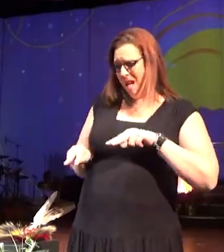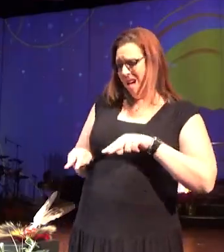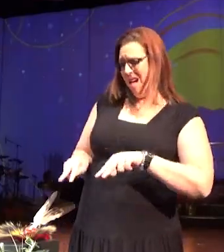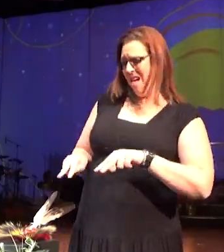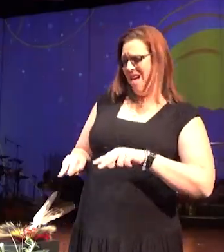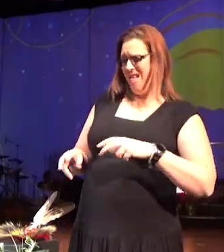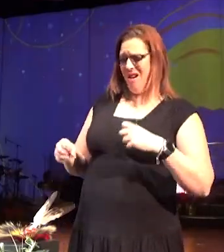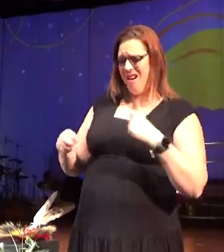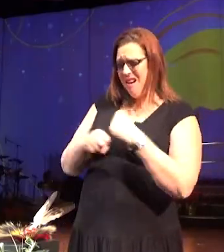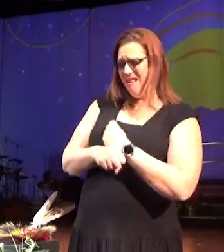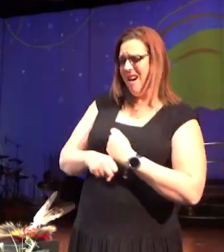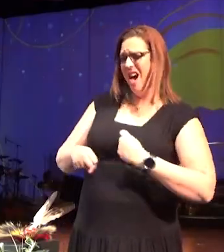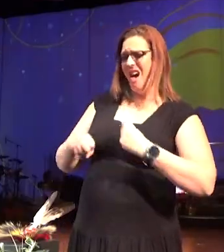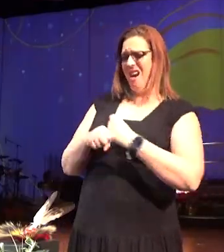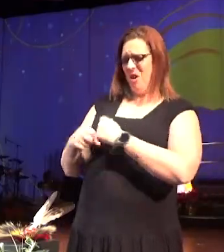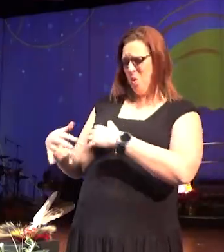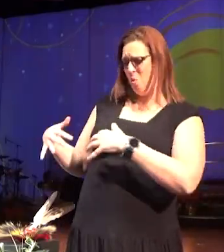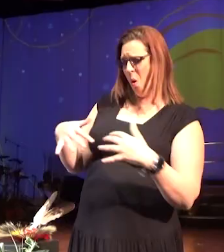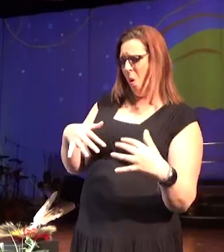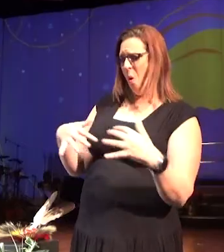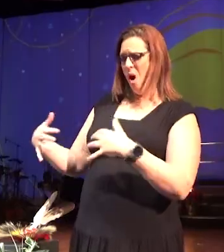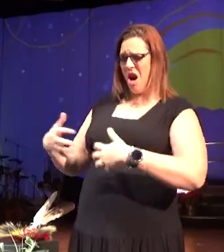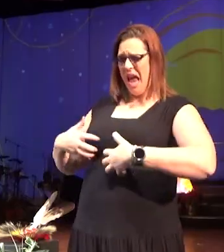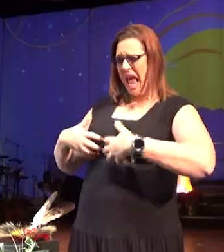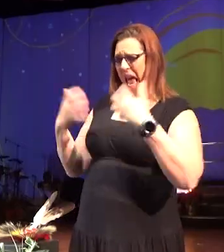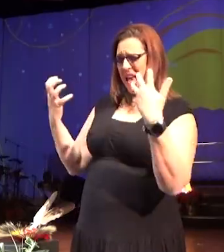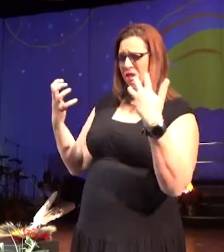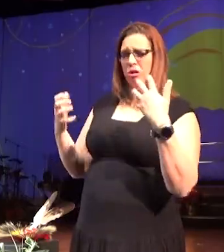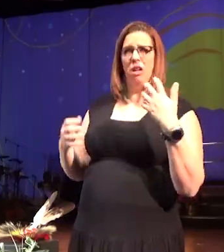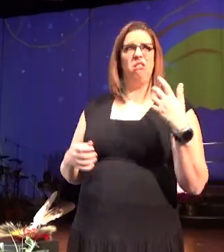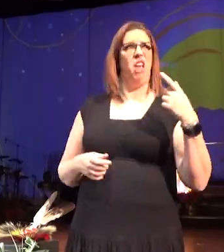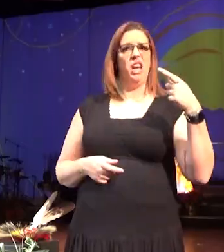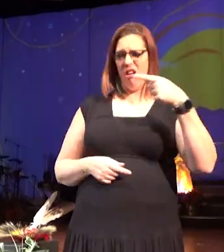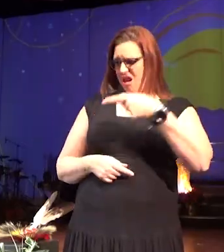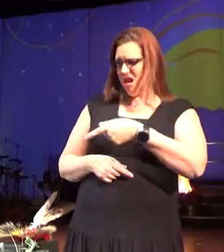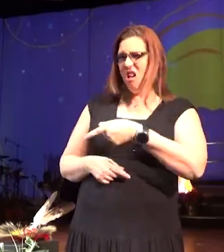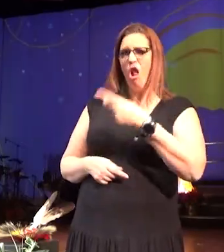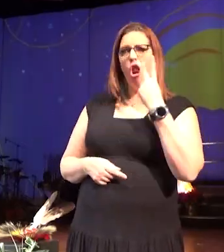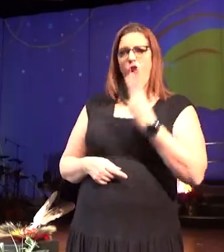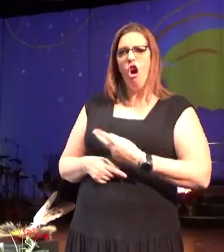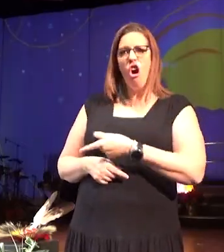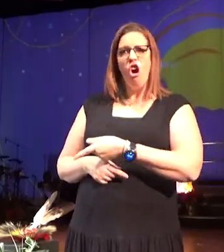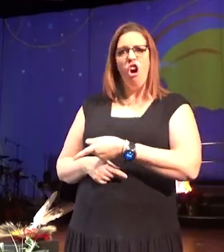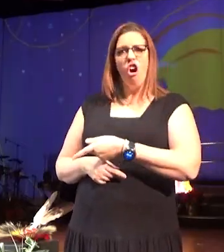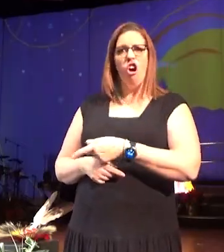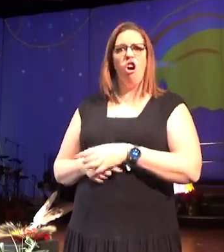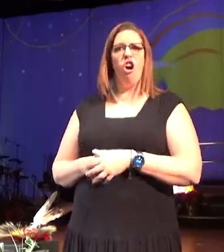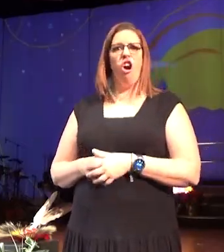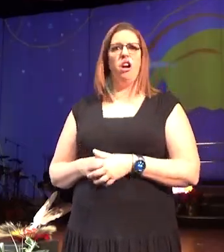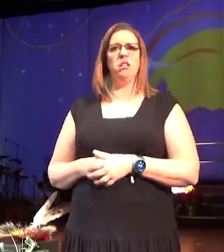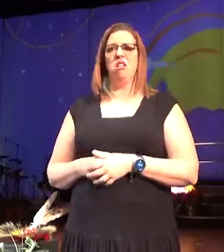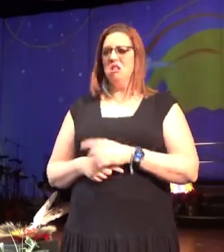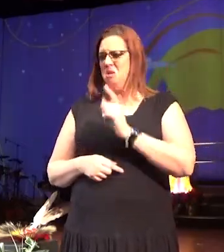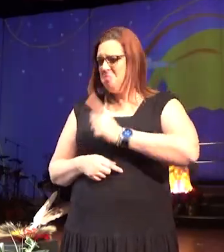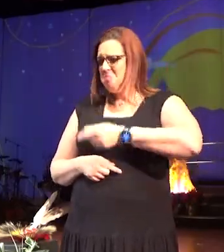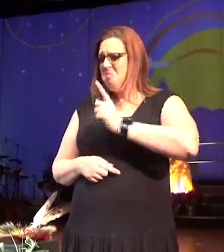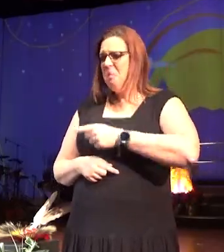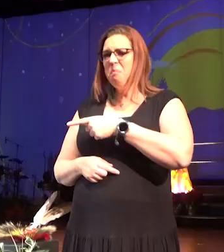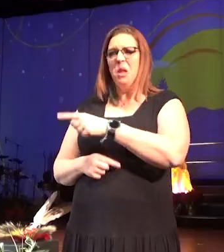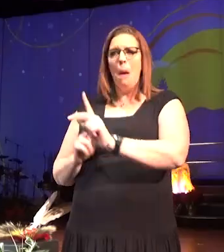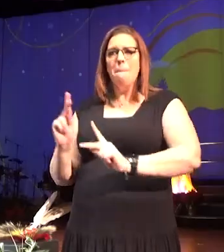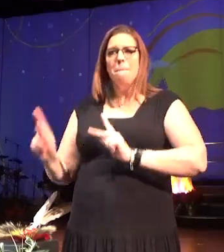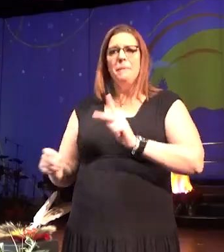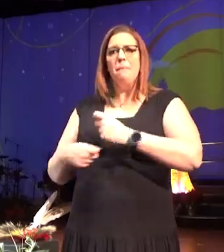angry, all of this. And he pointed at us. He said, "Look." He said, "You people make